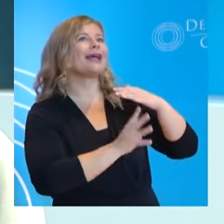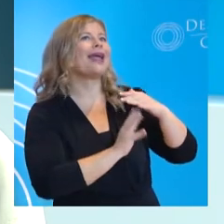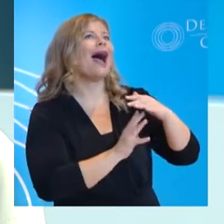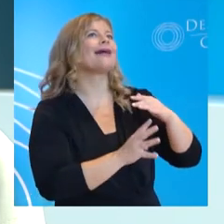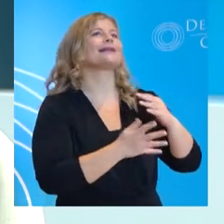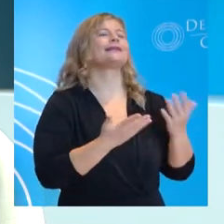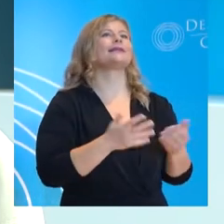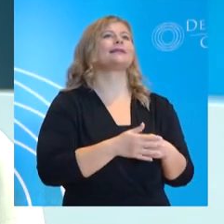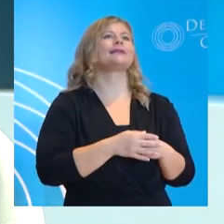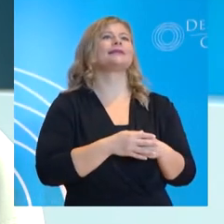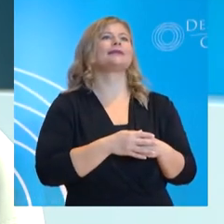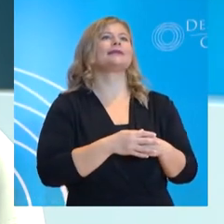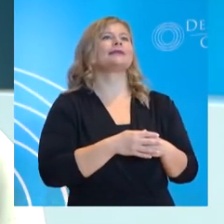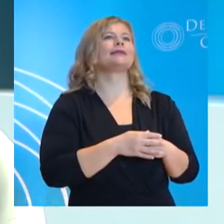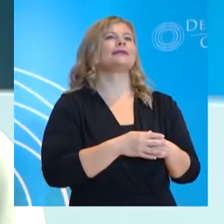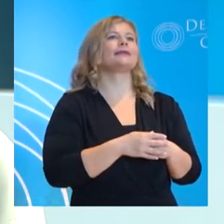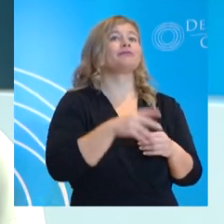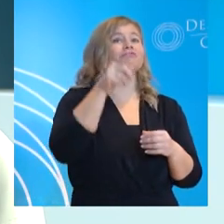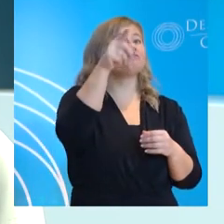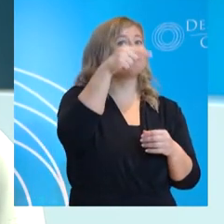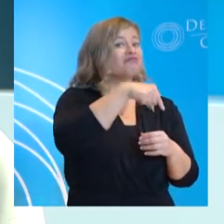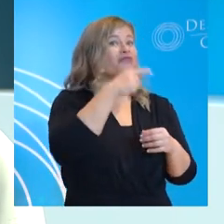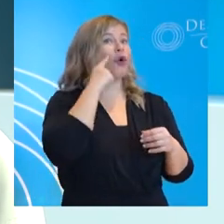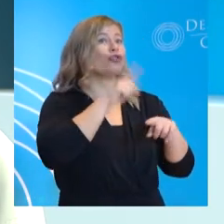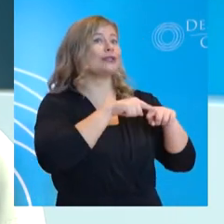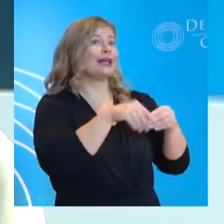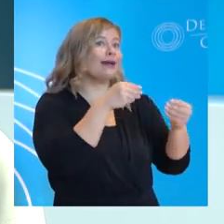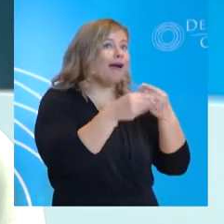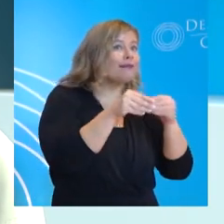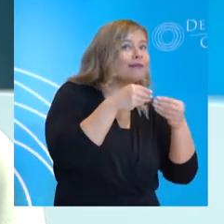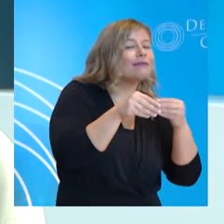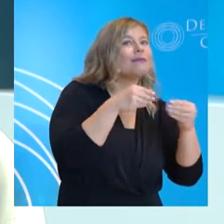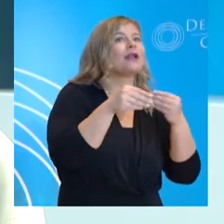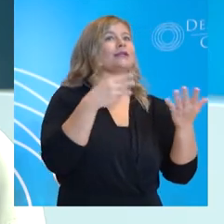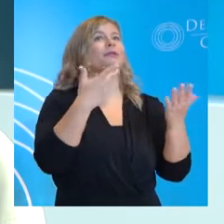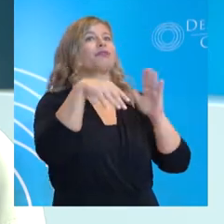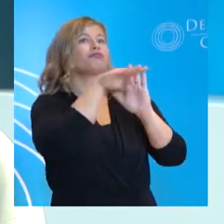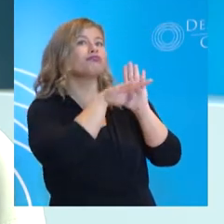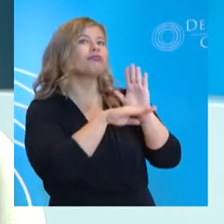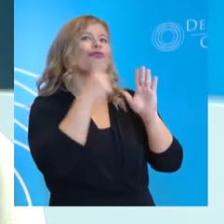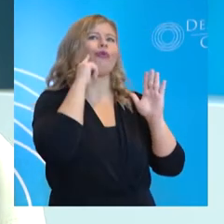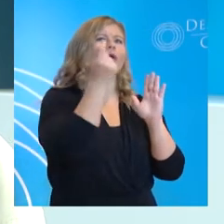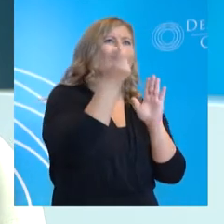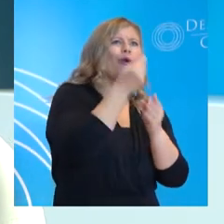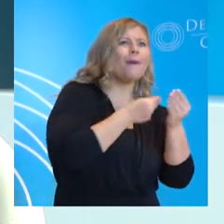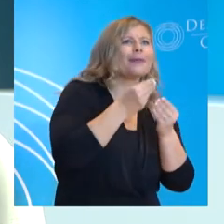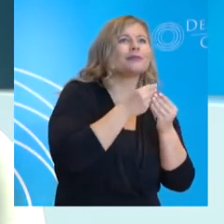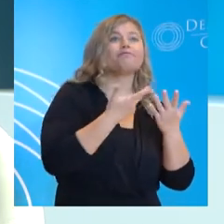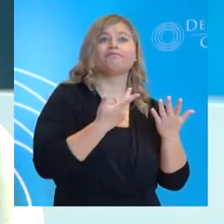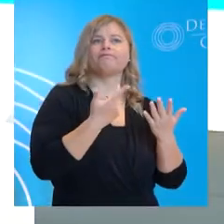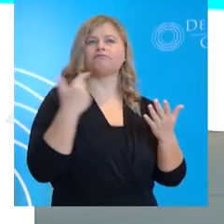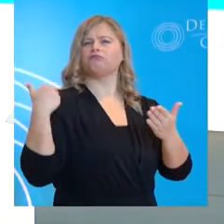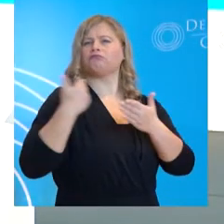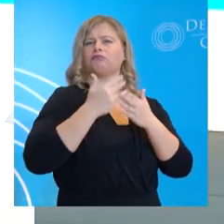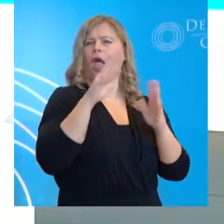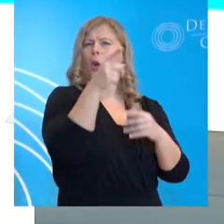one can be more flexible on fiscal rules. What's your take so far? First